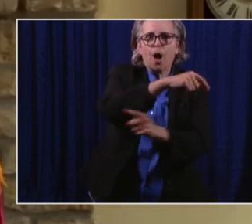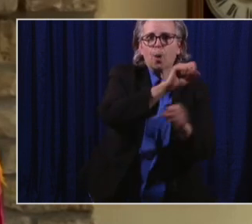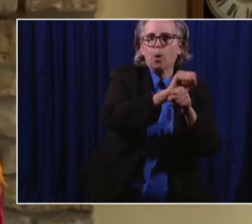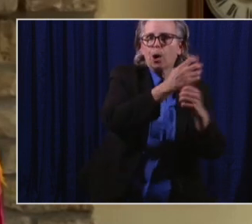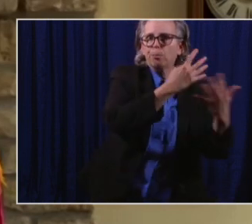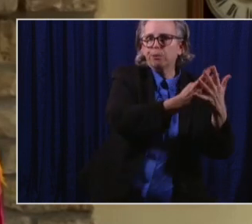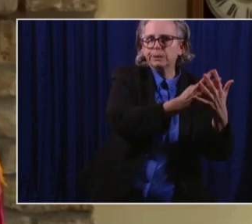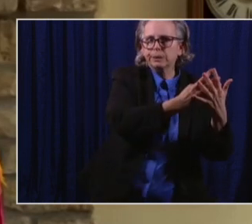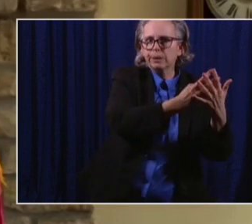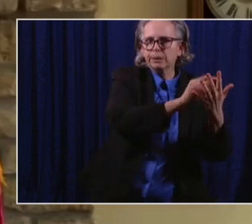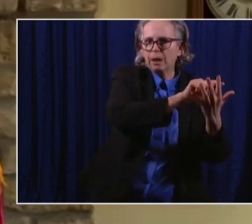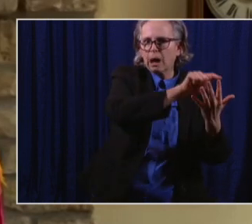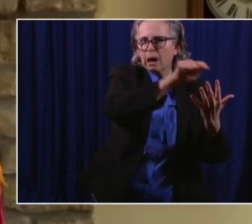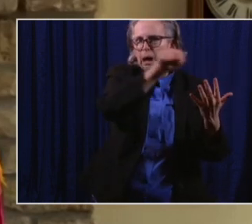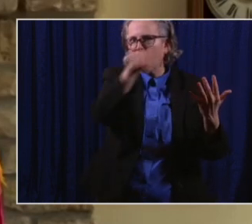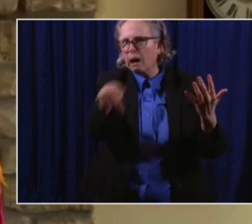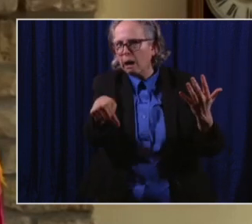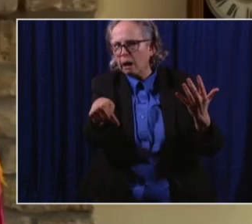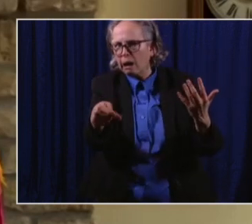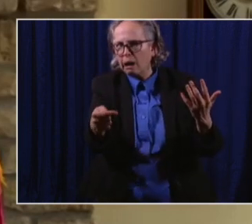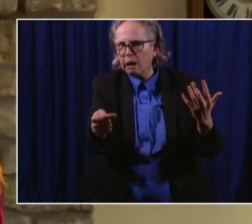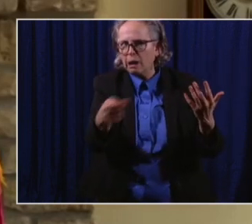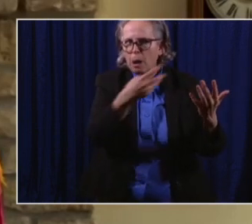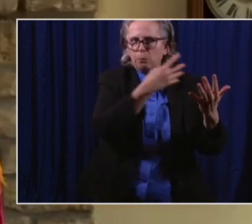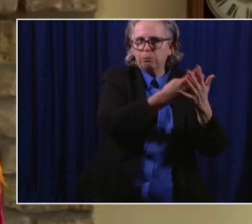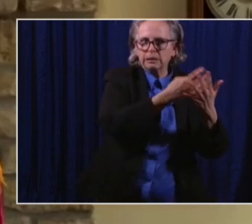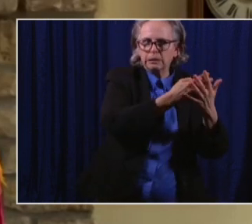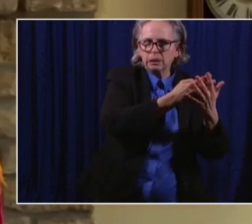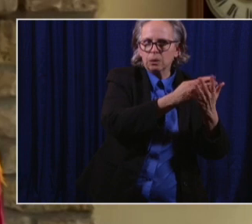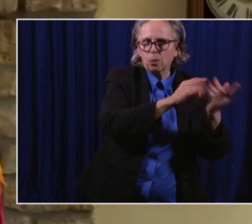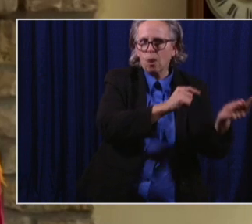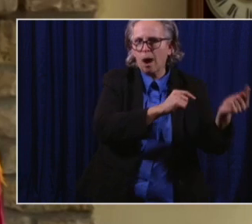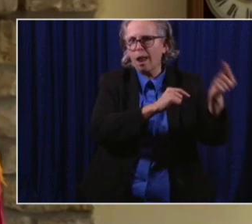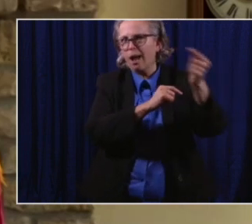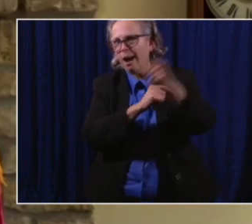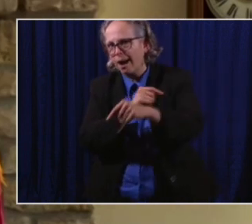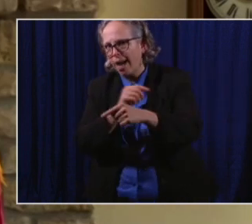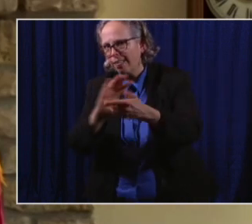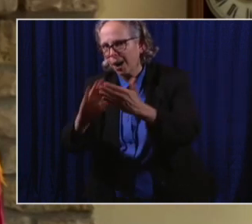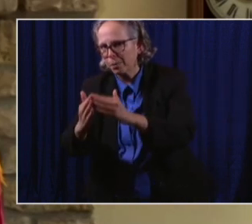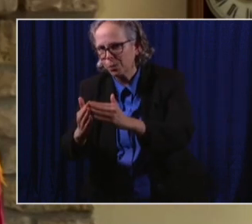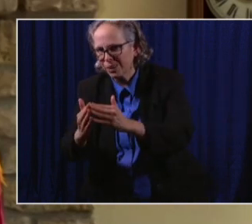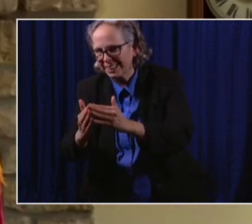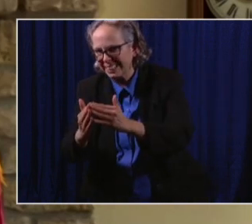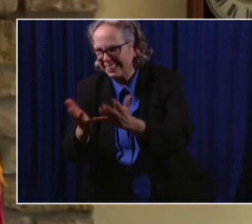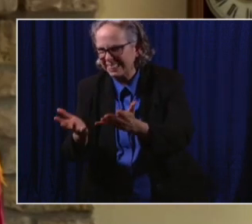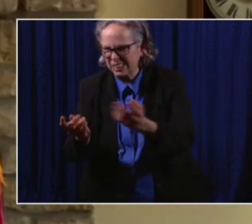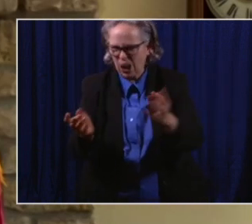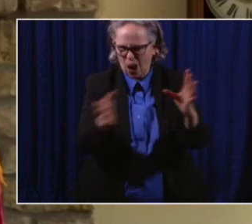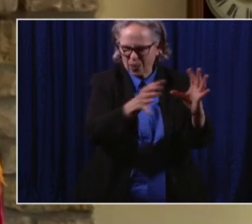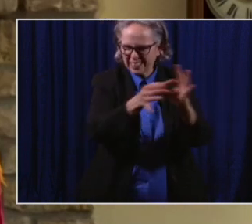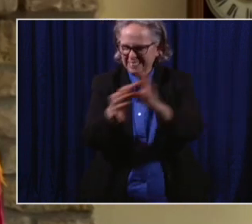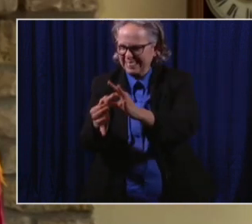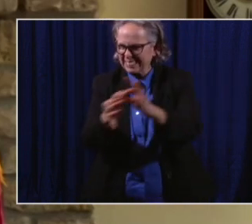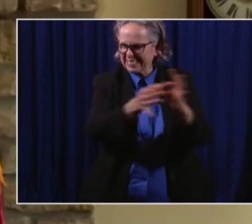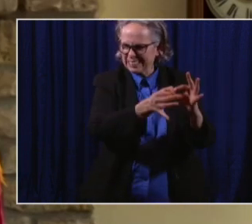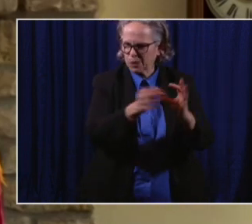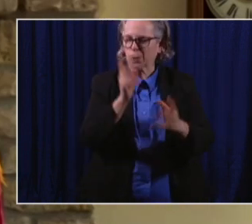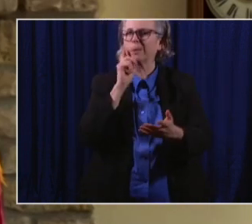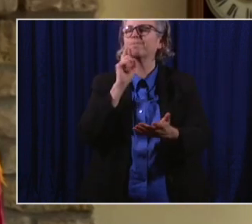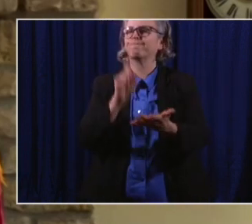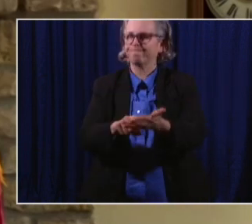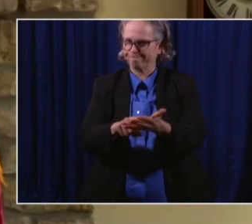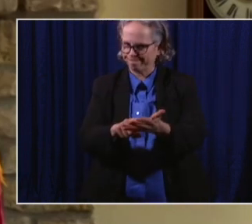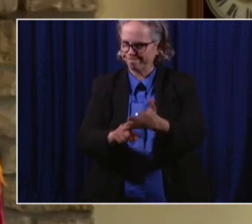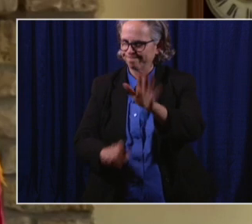it does have an impact, on what's going on in the community, and the color